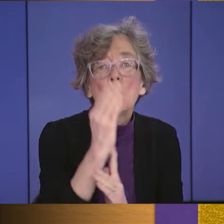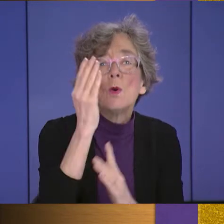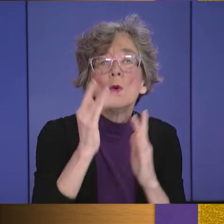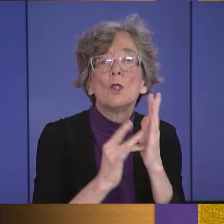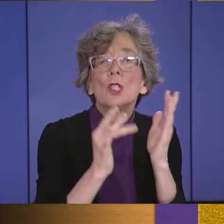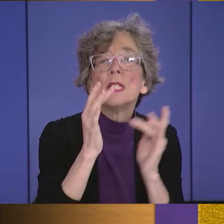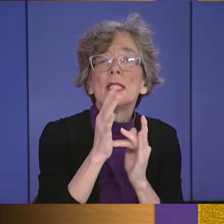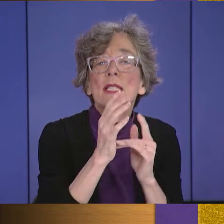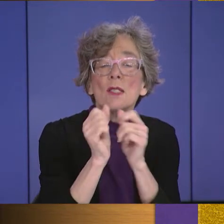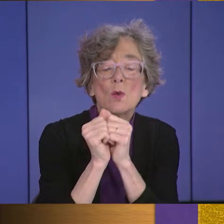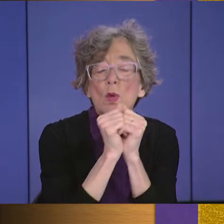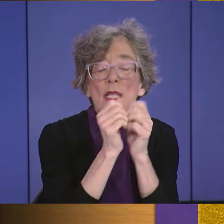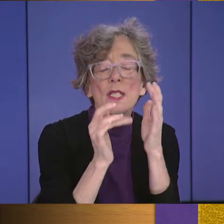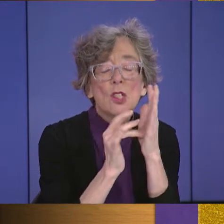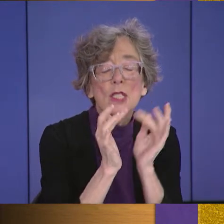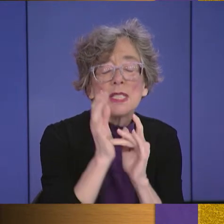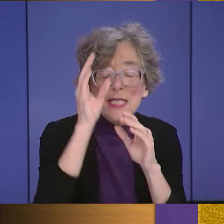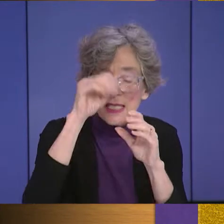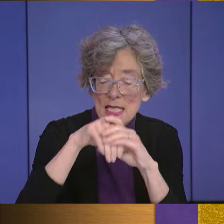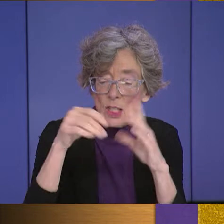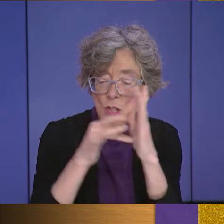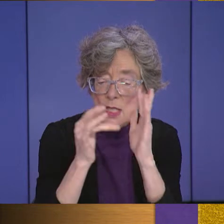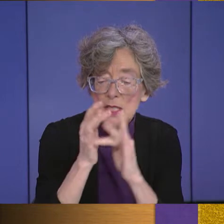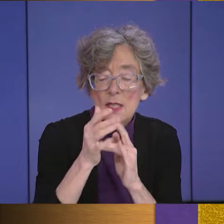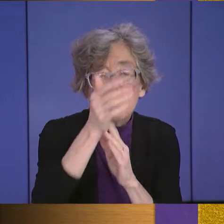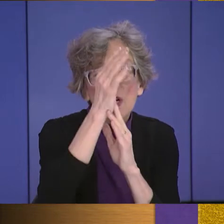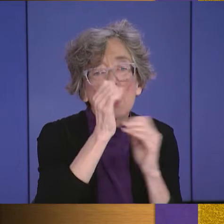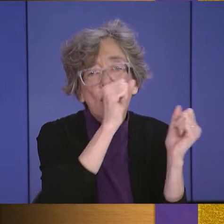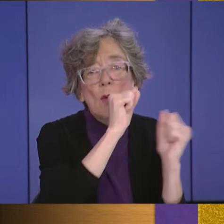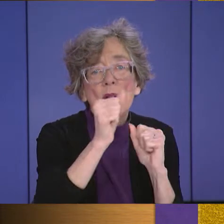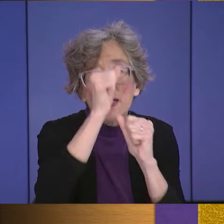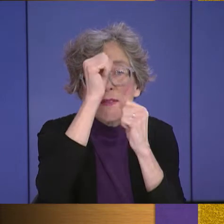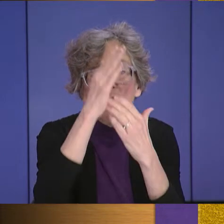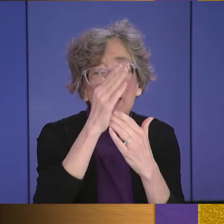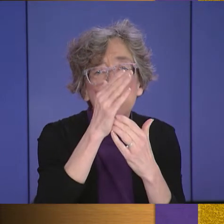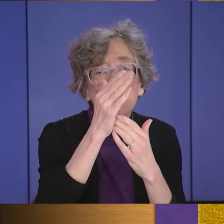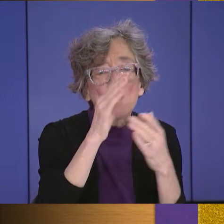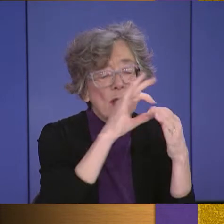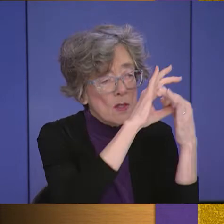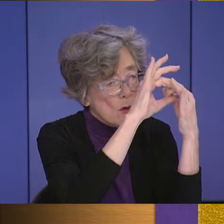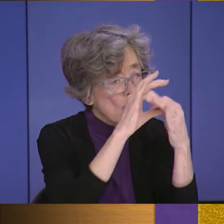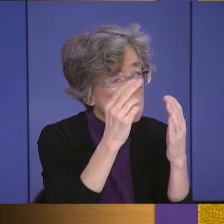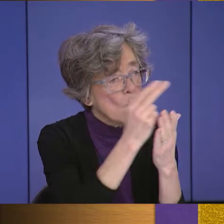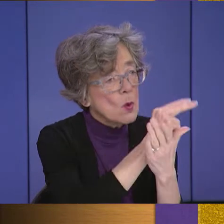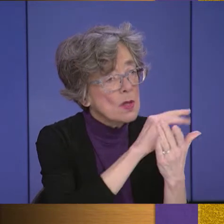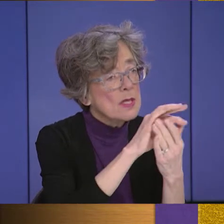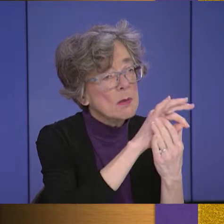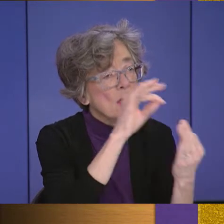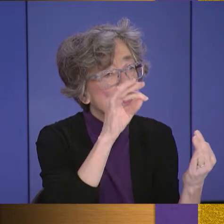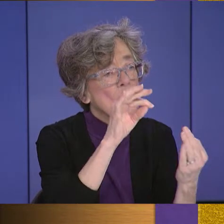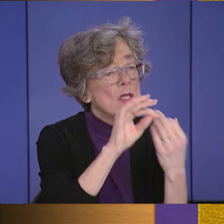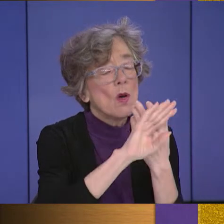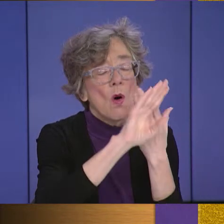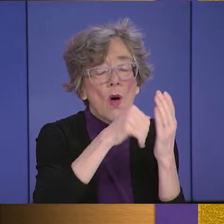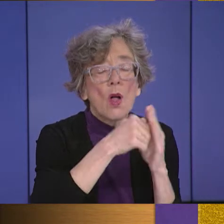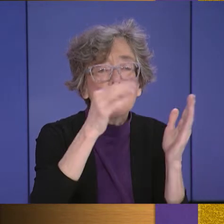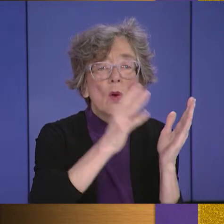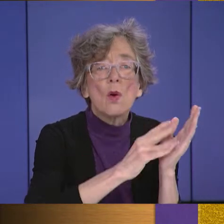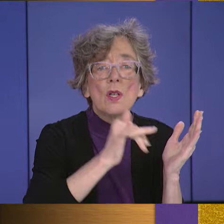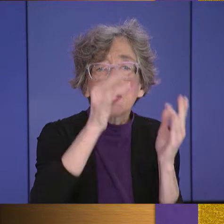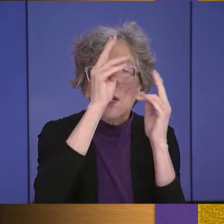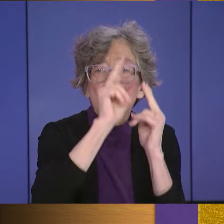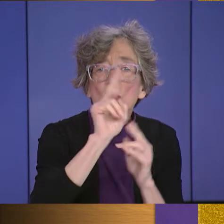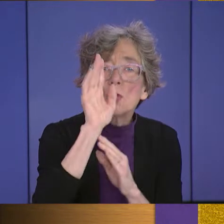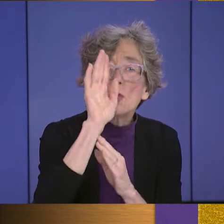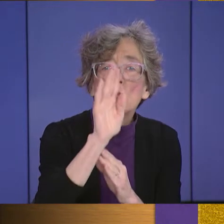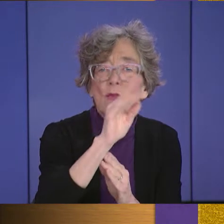Through him and with him and in him, O God, almighty Father, in the unity of the Holy Spirit, all glory